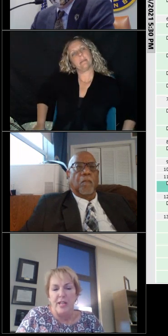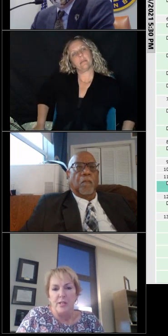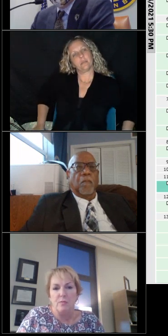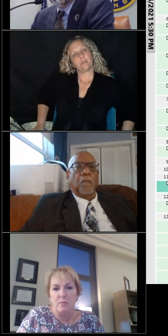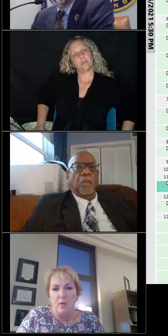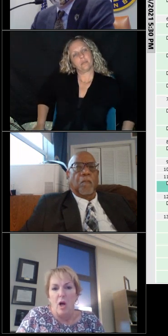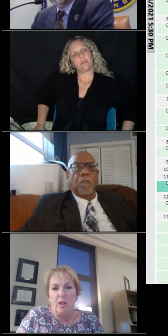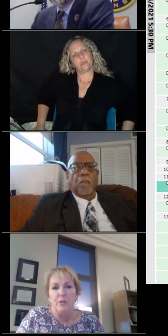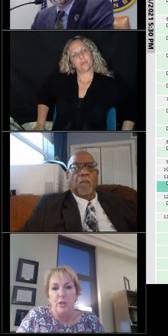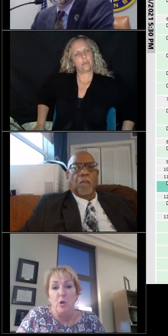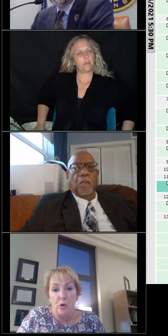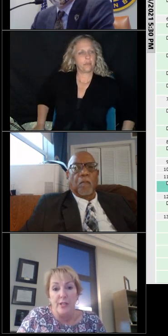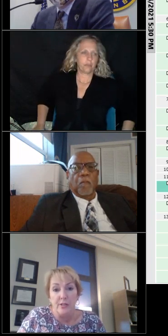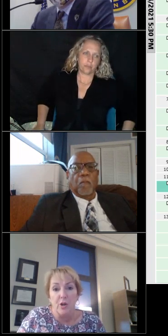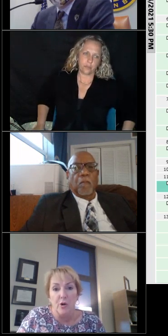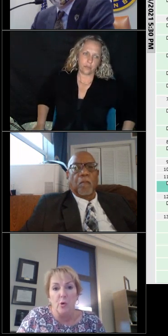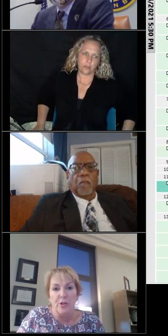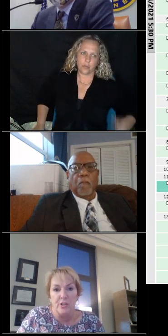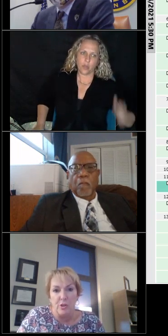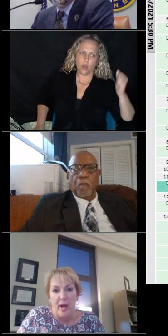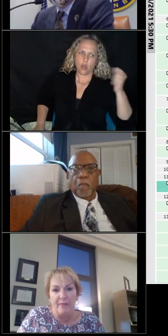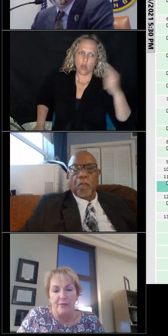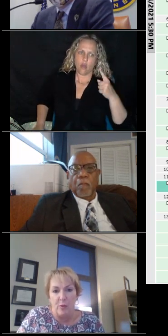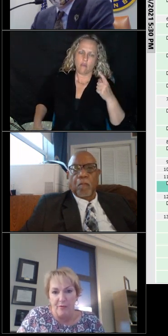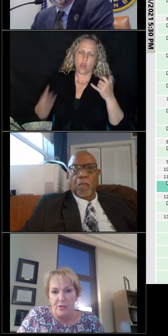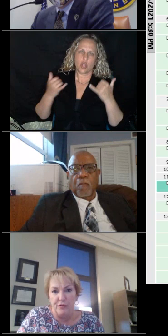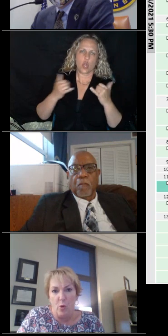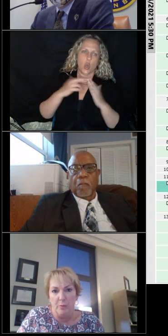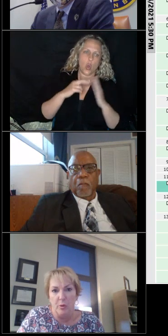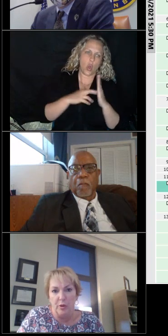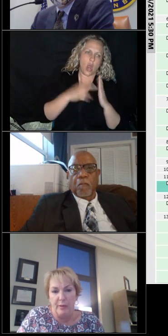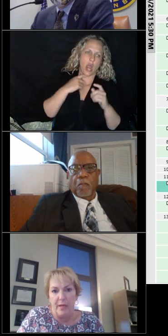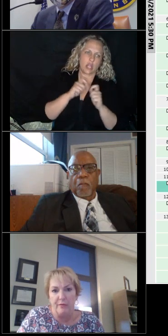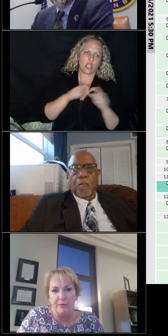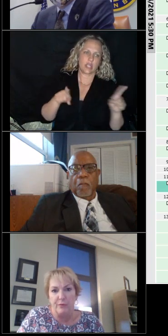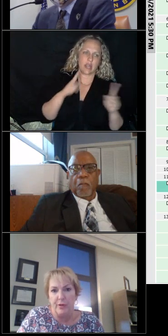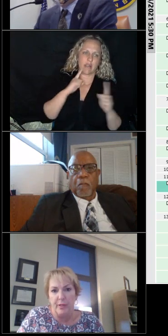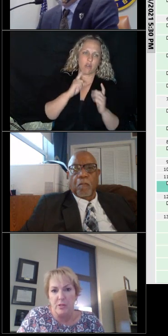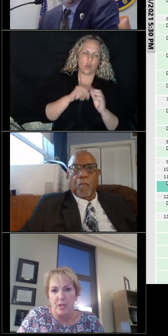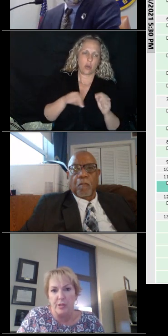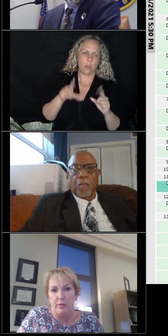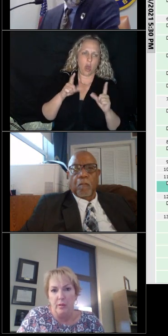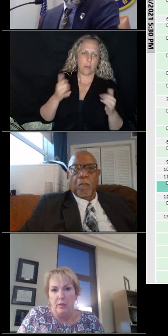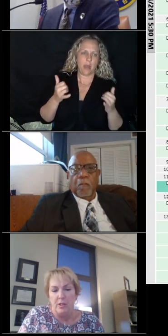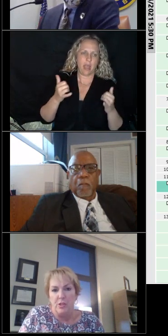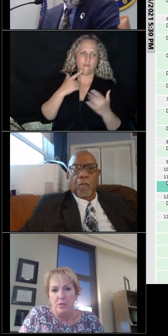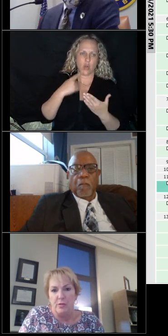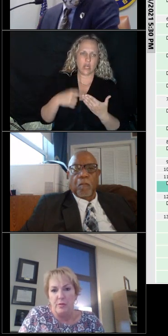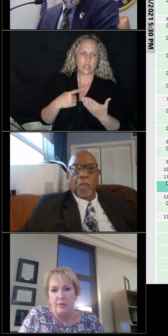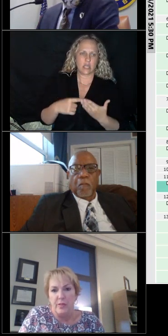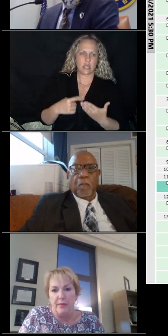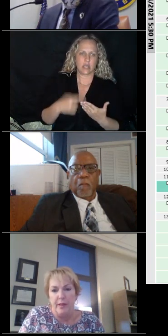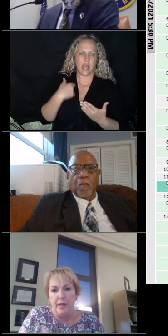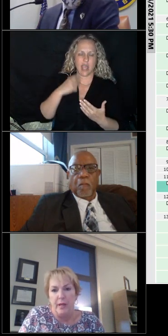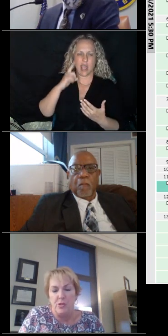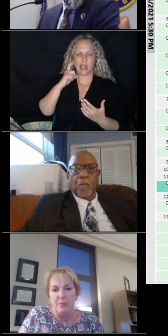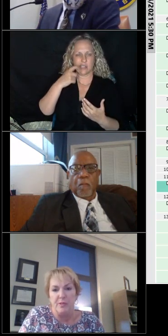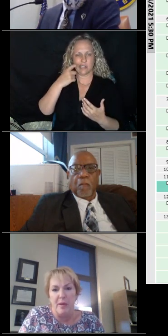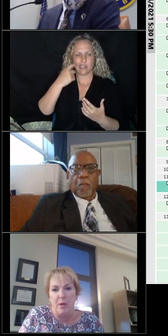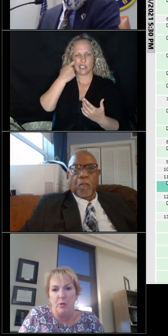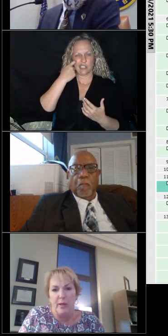Mayor, I just sent all of you the ordinance, the current ordinance, so you have it for reference if you want to pull it up now for any discussion. I just